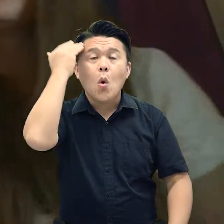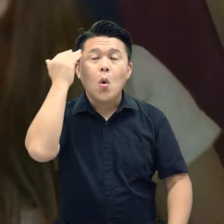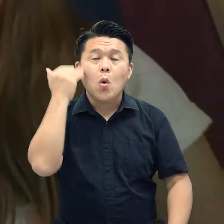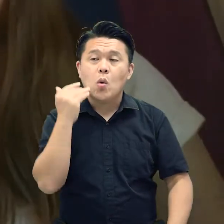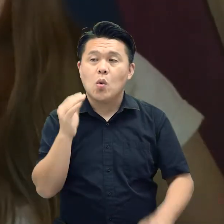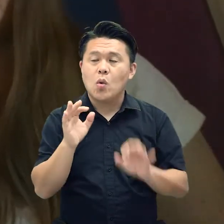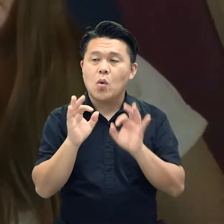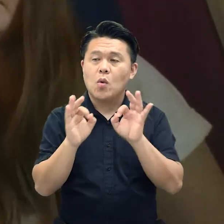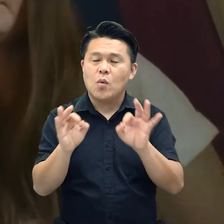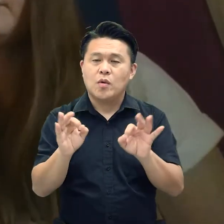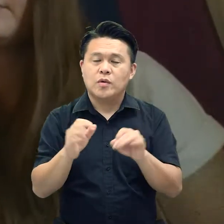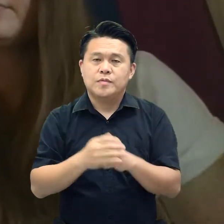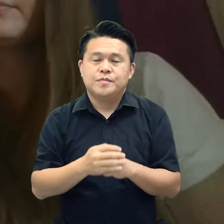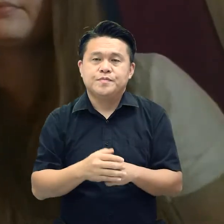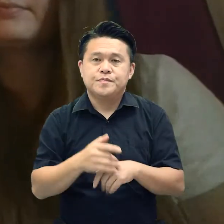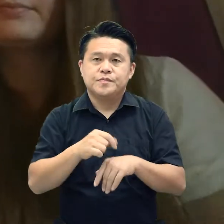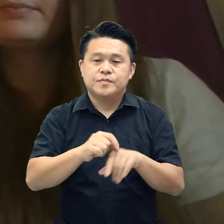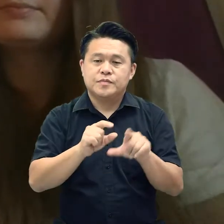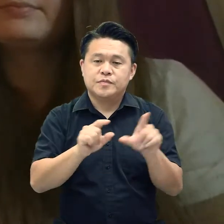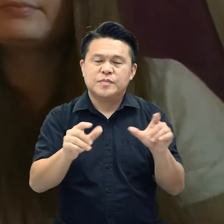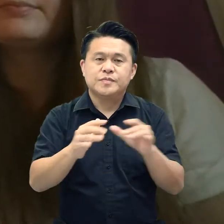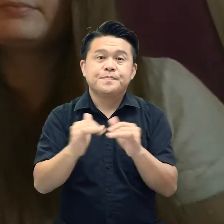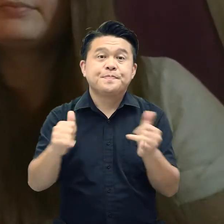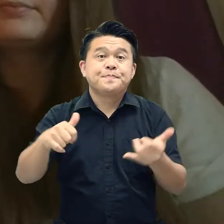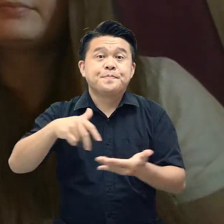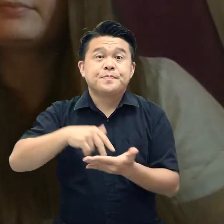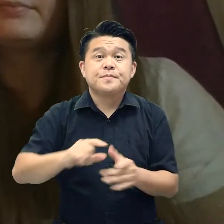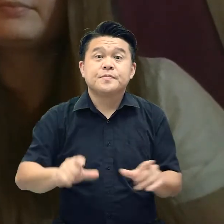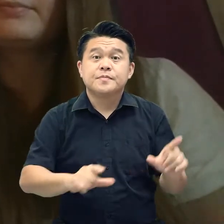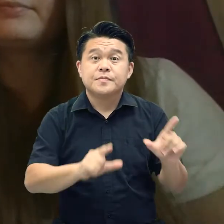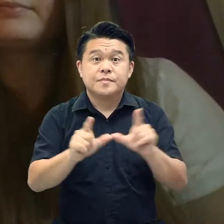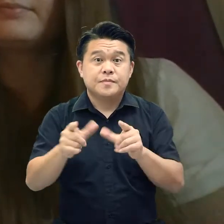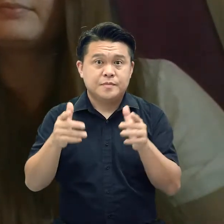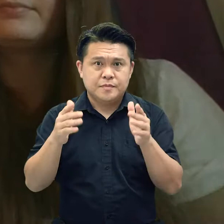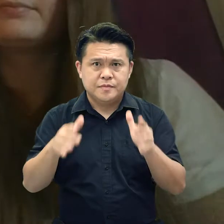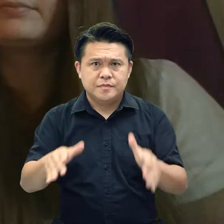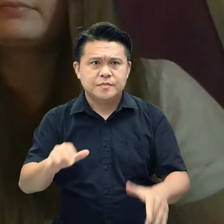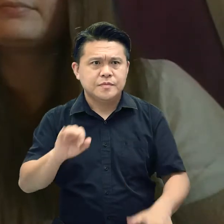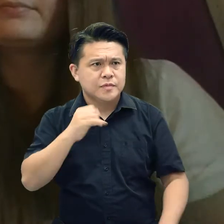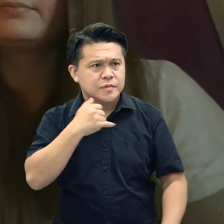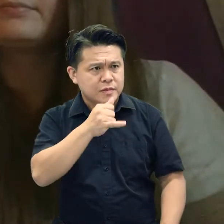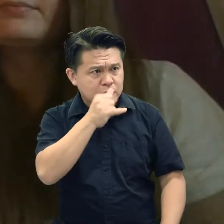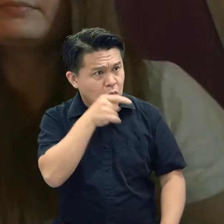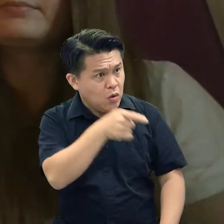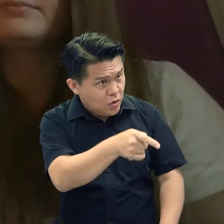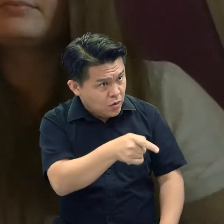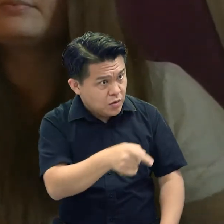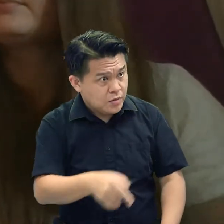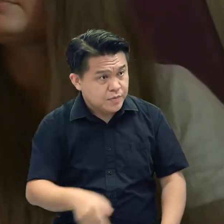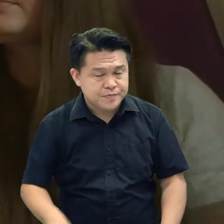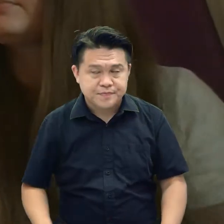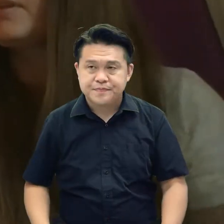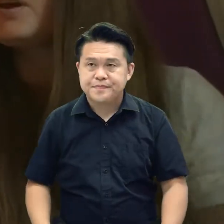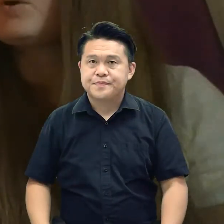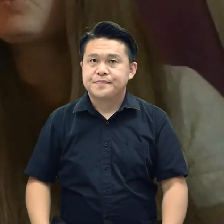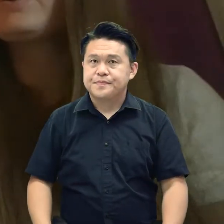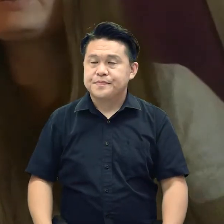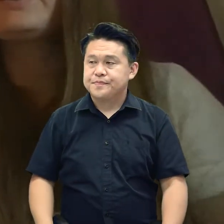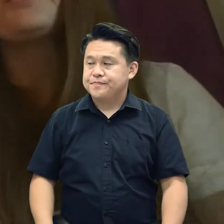experienced any obstacles when you live in Korea as LGBT plus